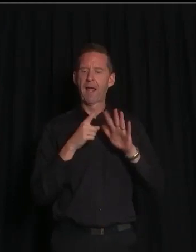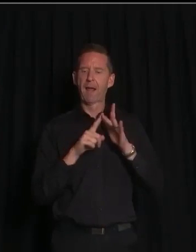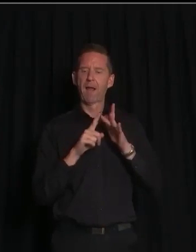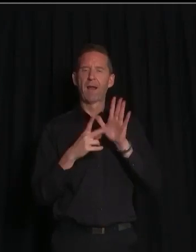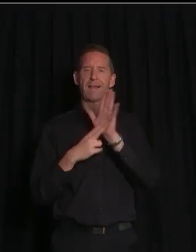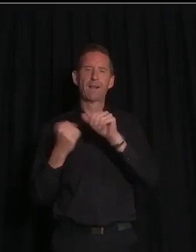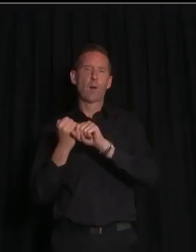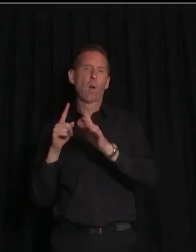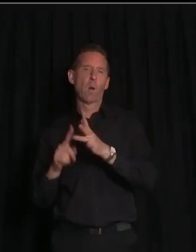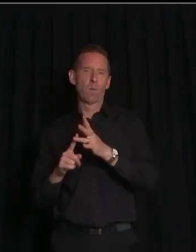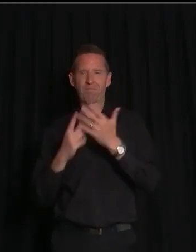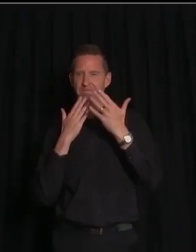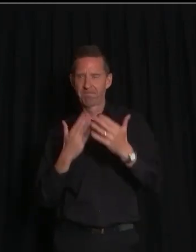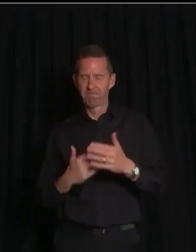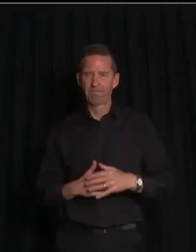so sorry.